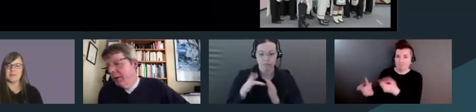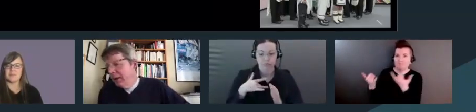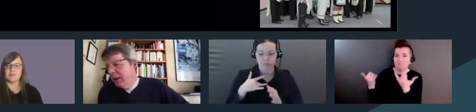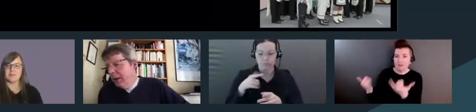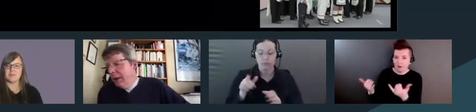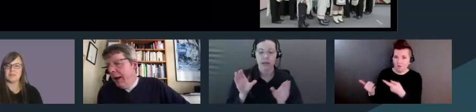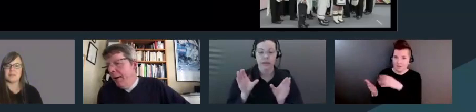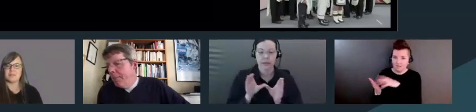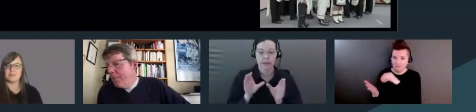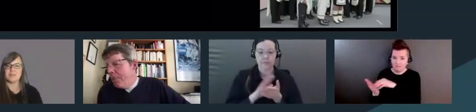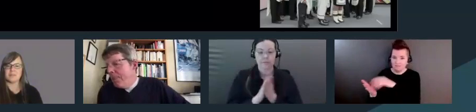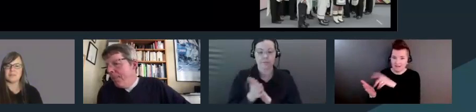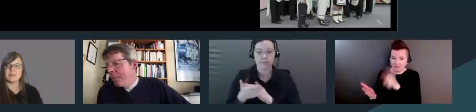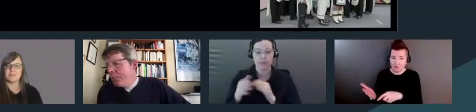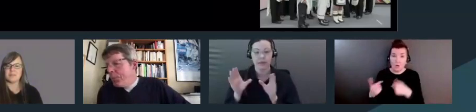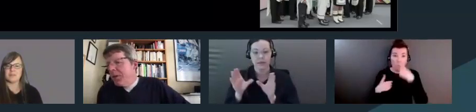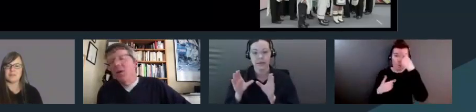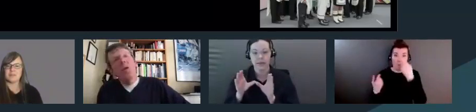with me.